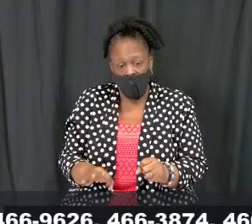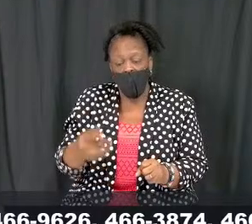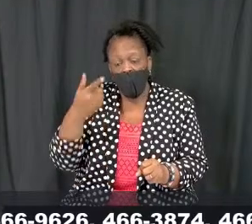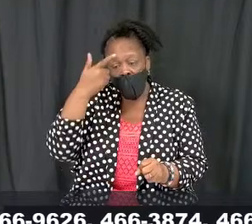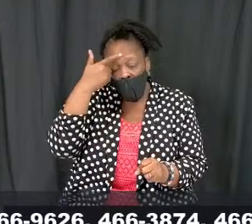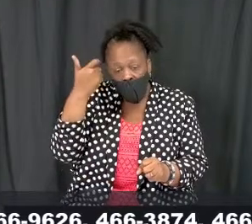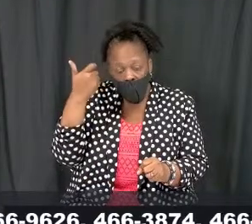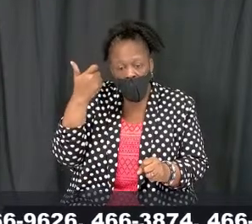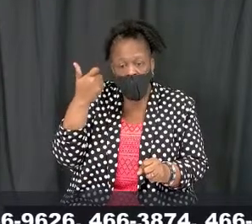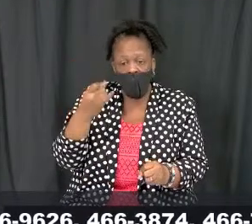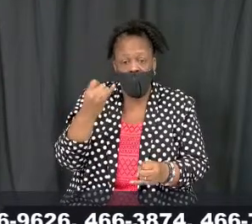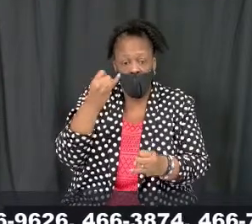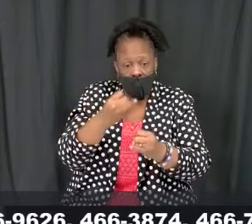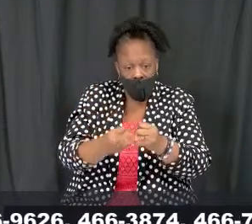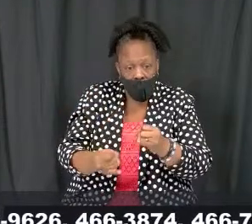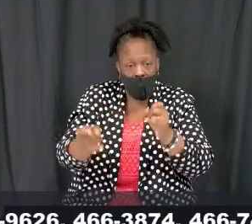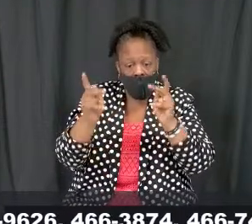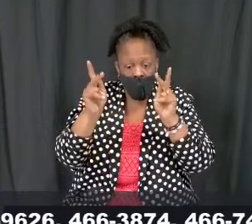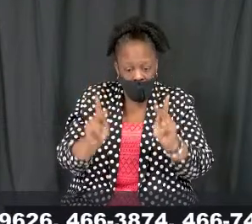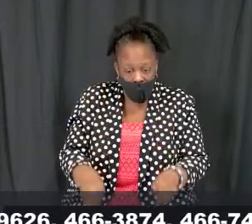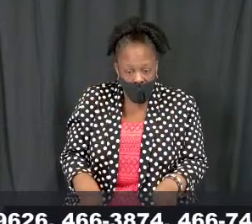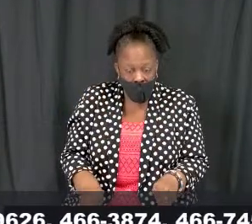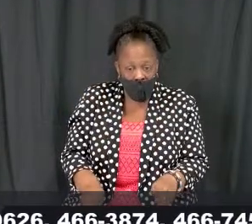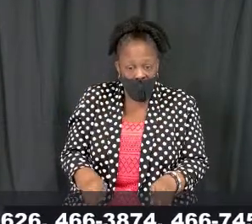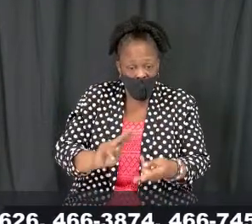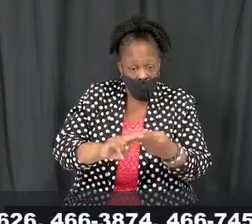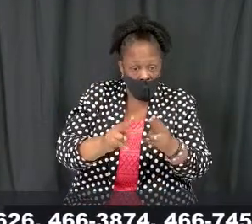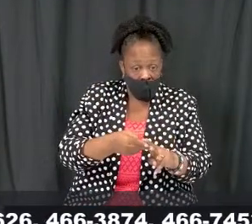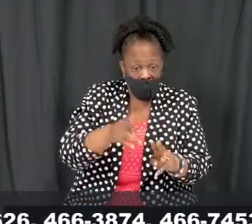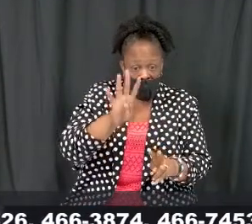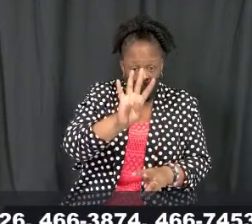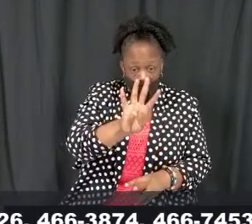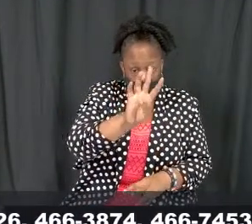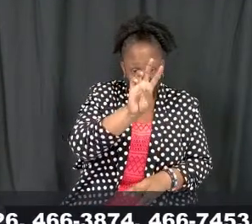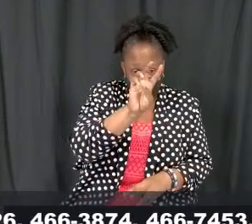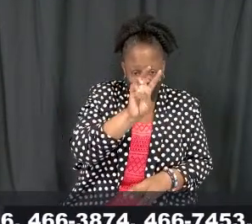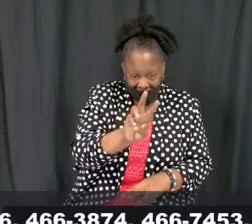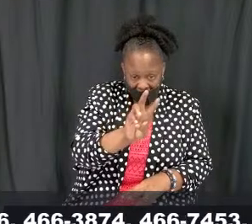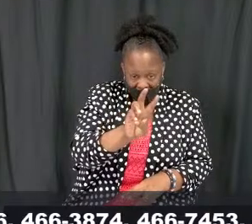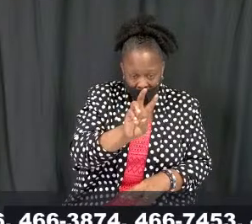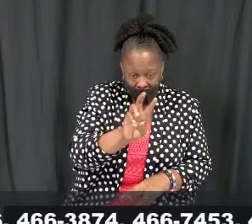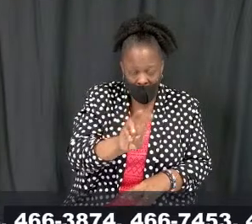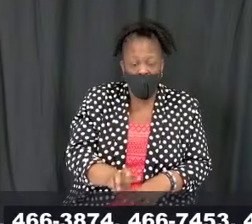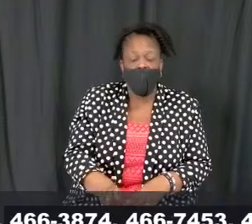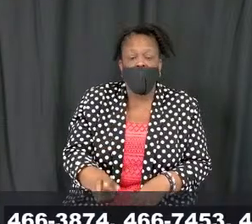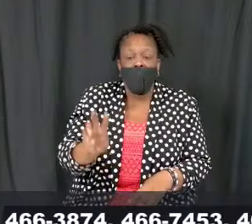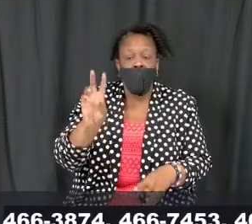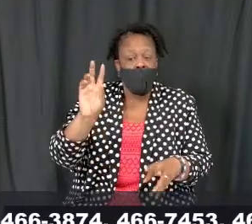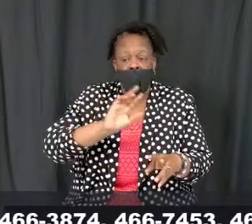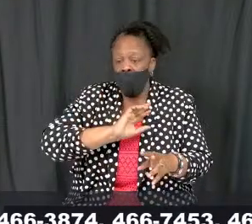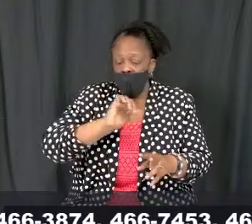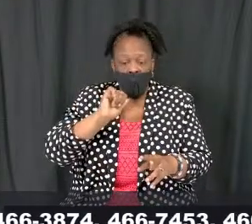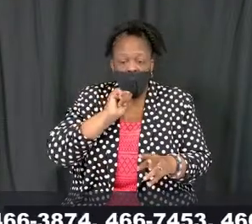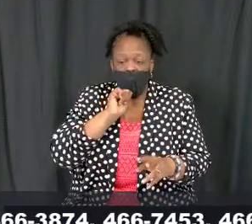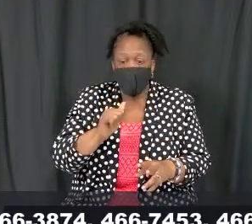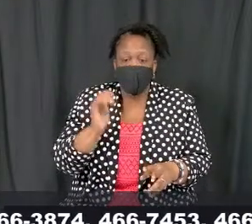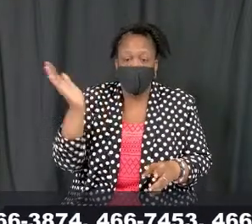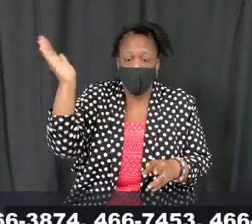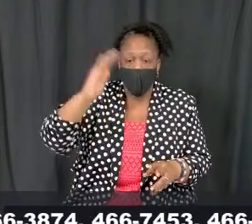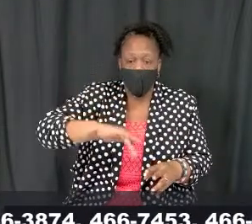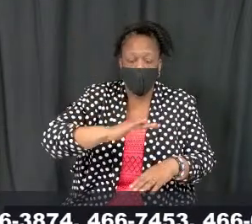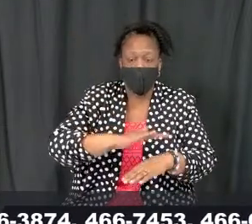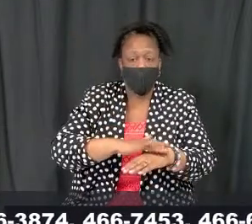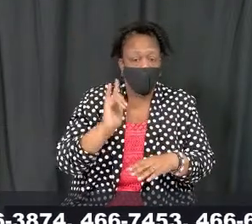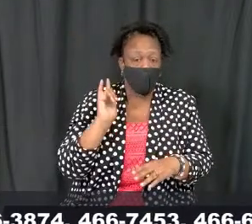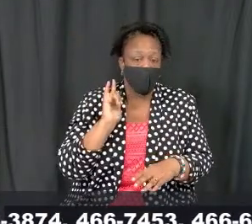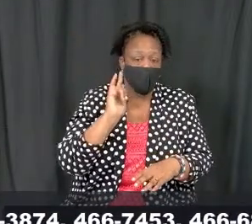to encourage you to make the wise decision of accepting the vaccine, because it provides